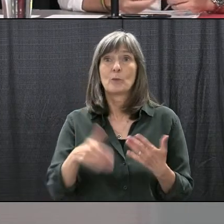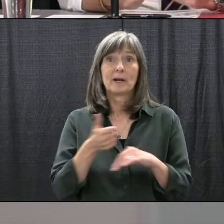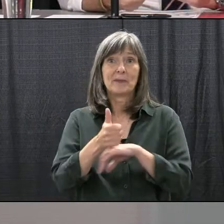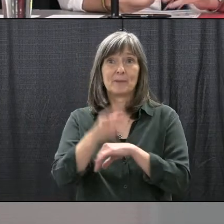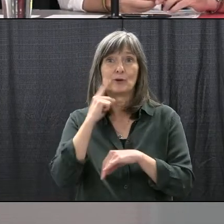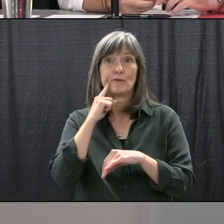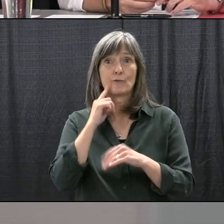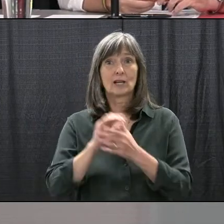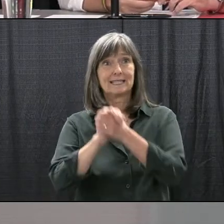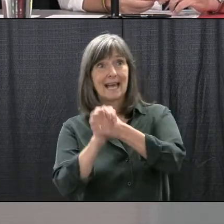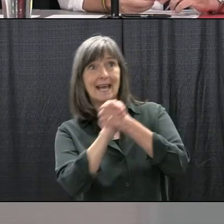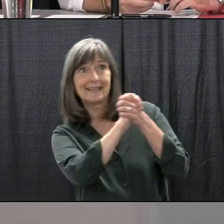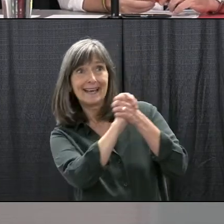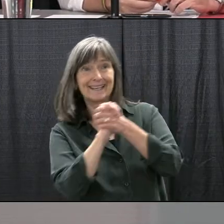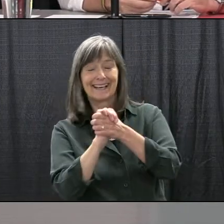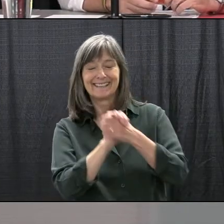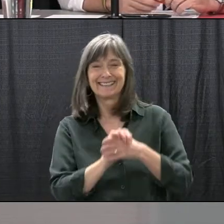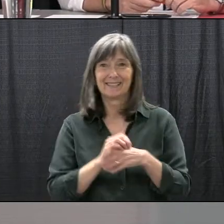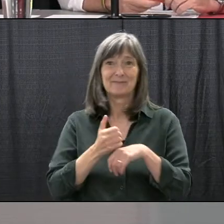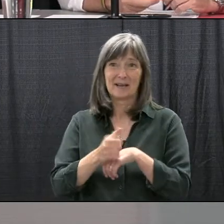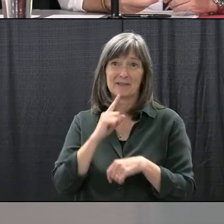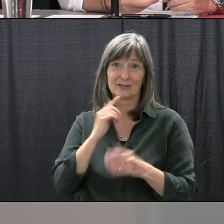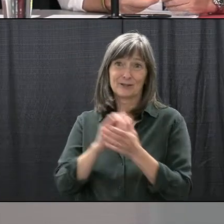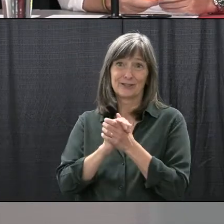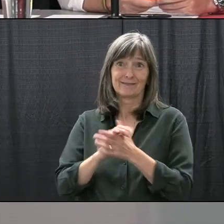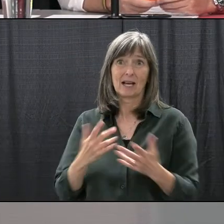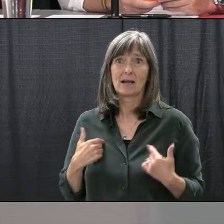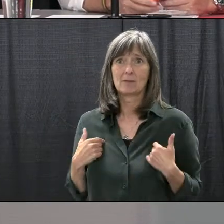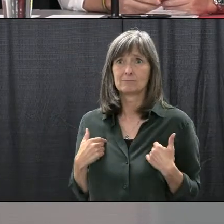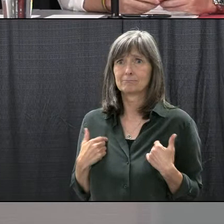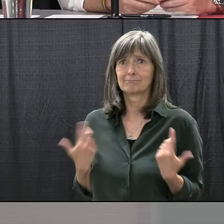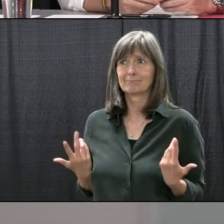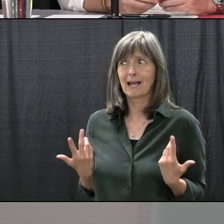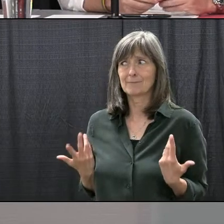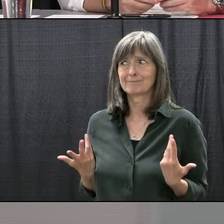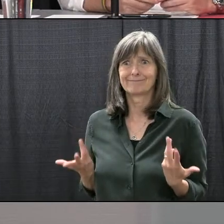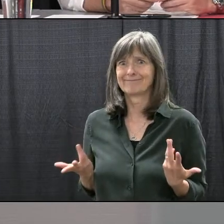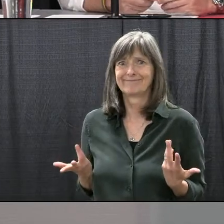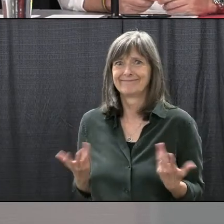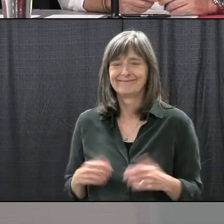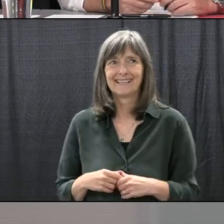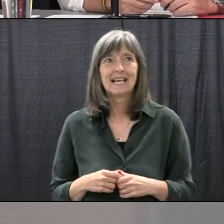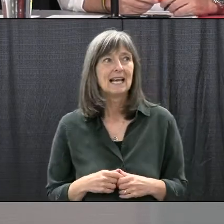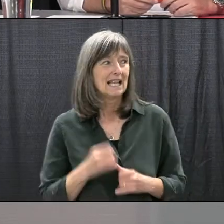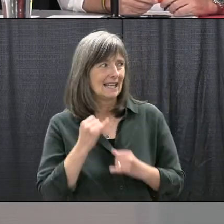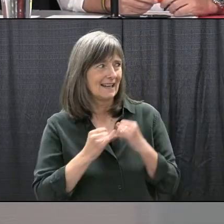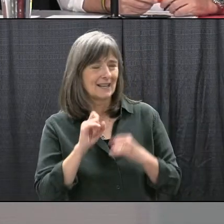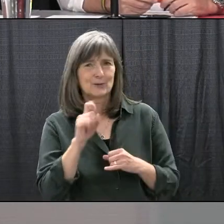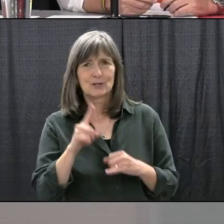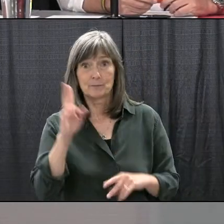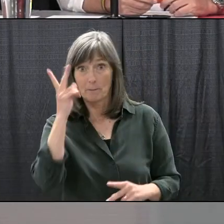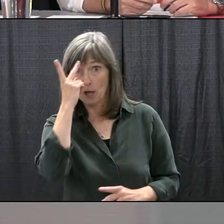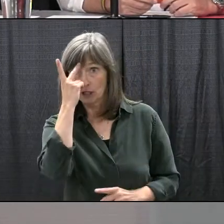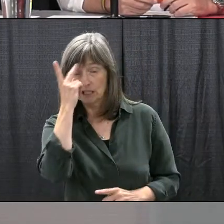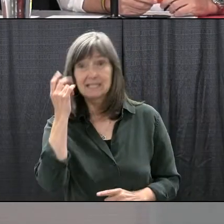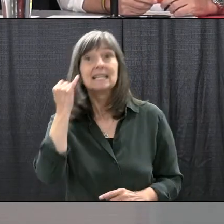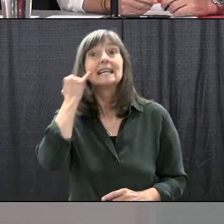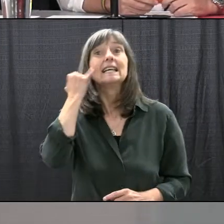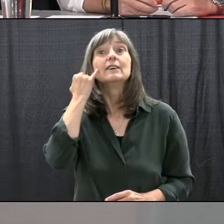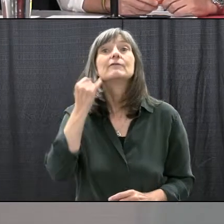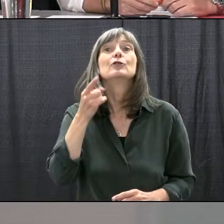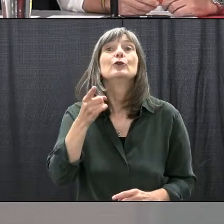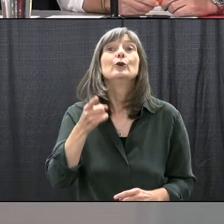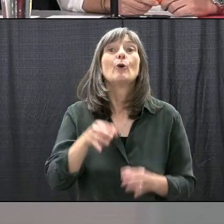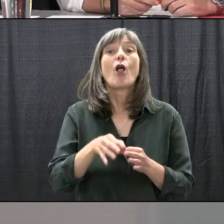there's no achievement. But I want to ask you just the last question about politics. Do you think if you'd waited until now to call the